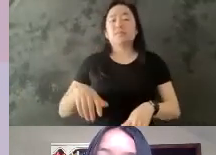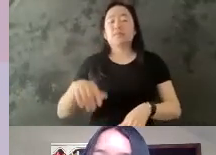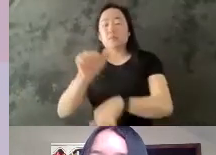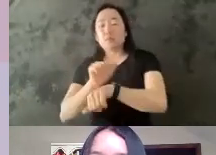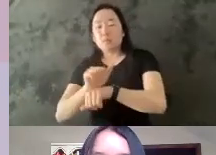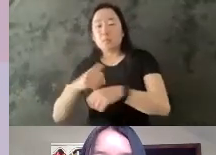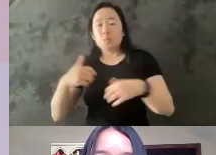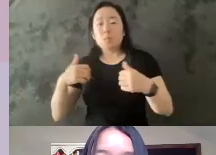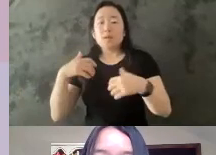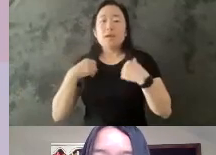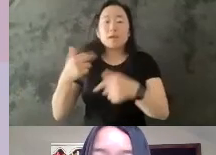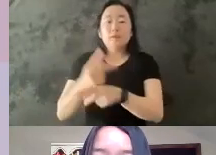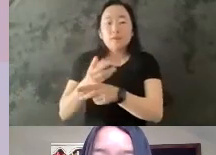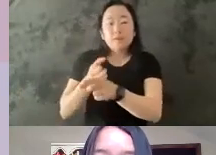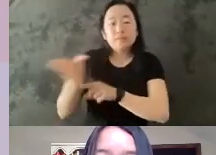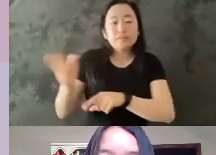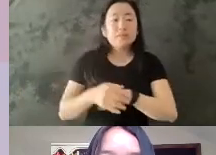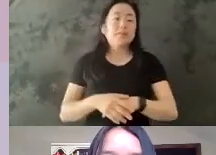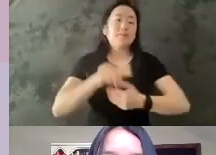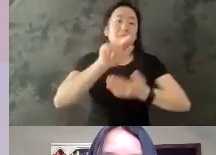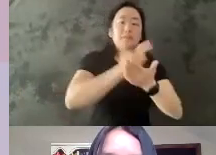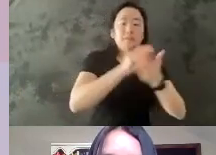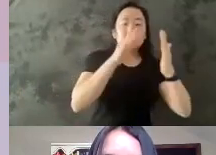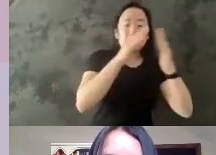or legal housing orienting field as well.